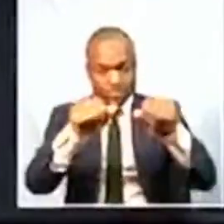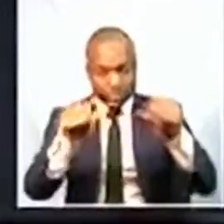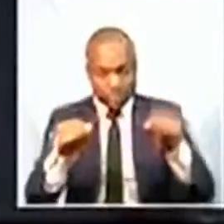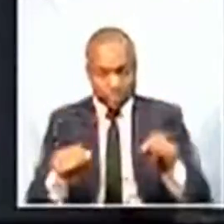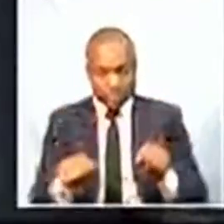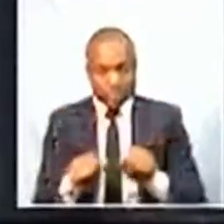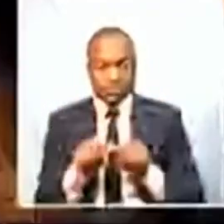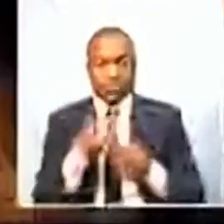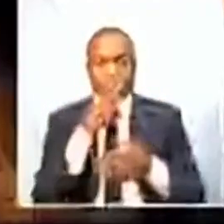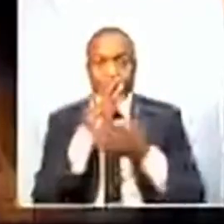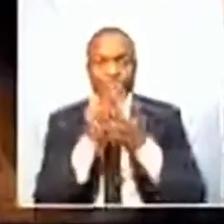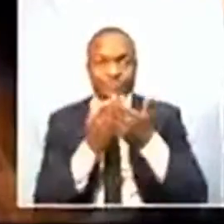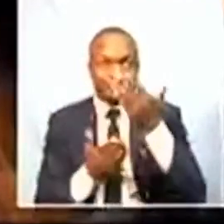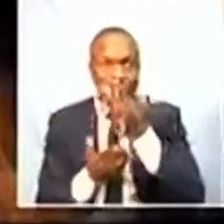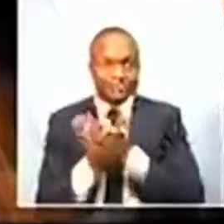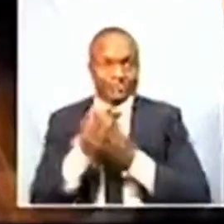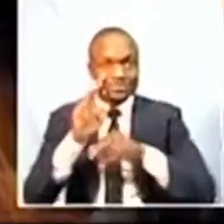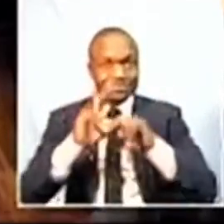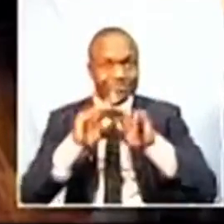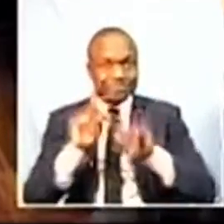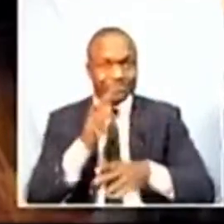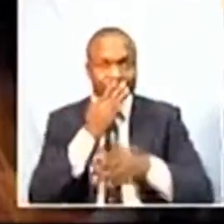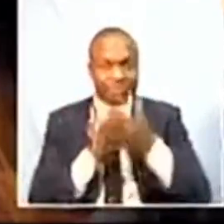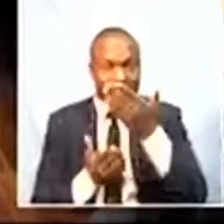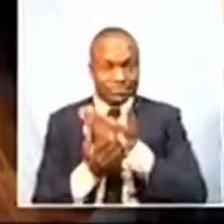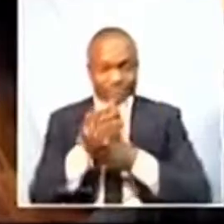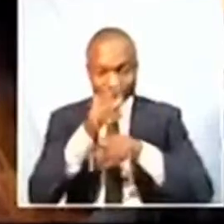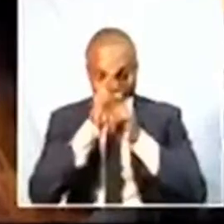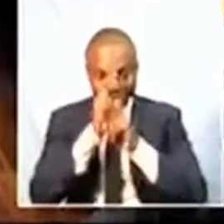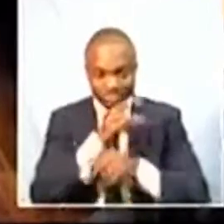Good morning, Chair, and good morning, honorable members of